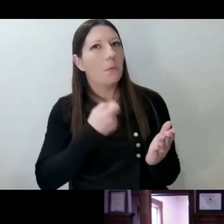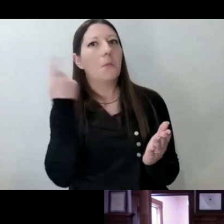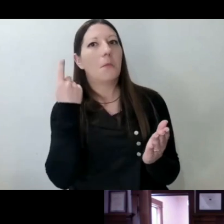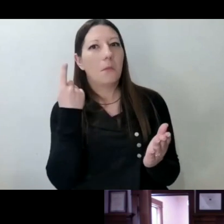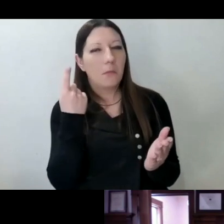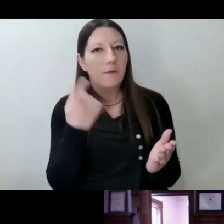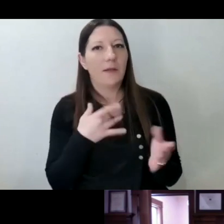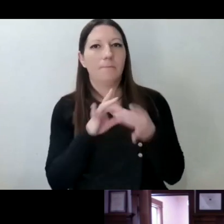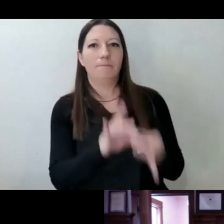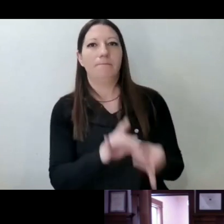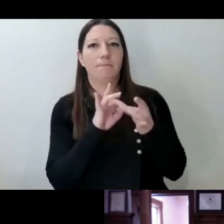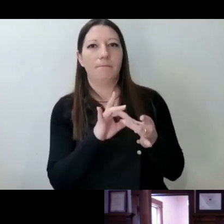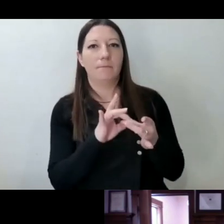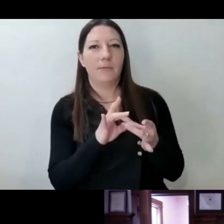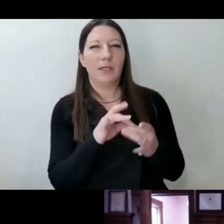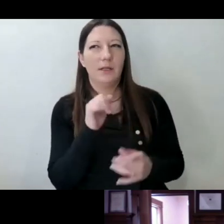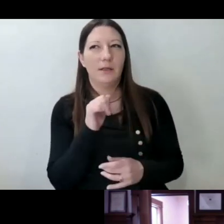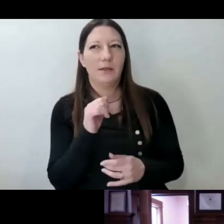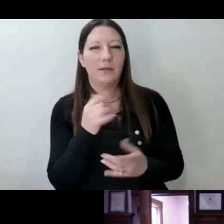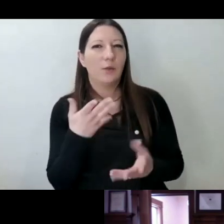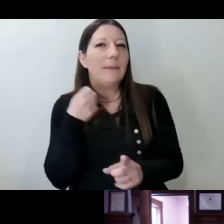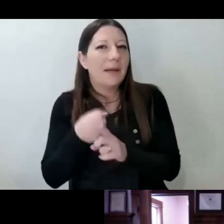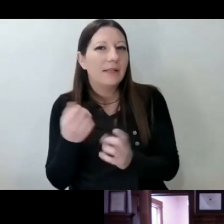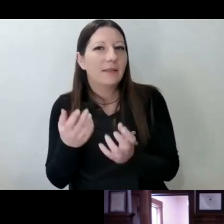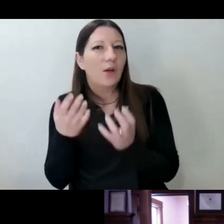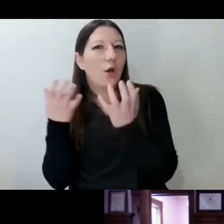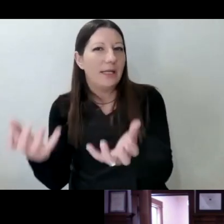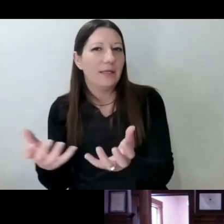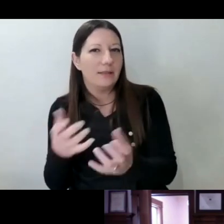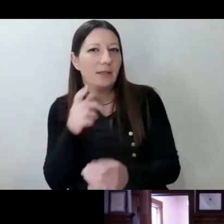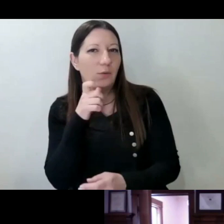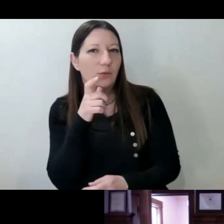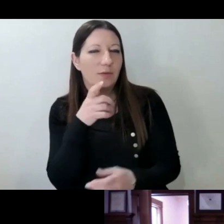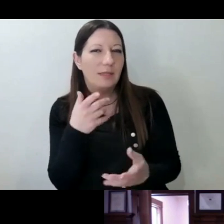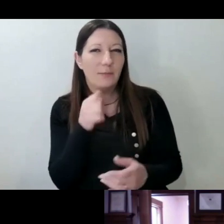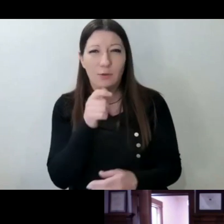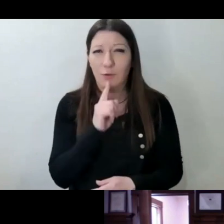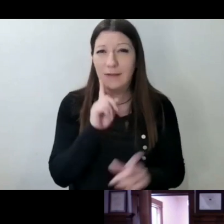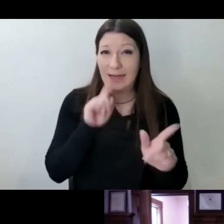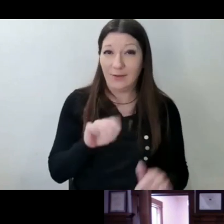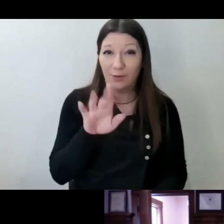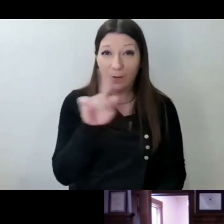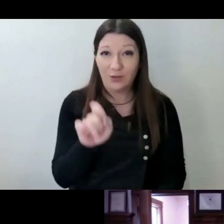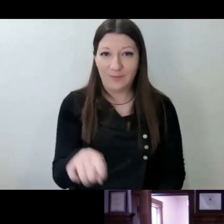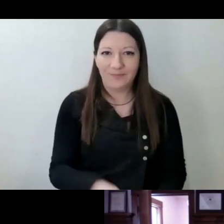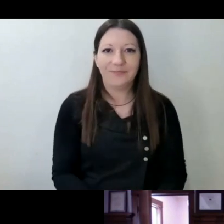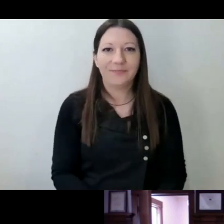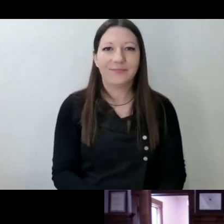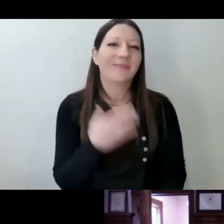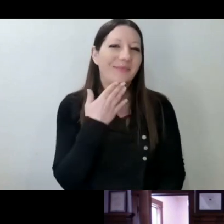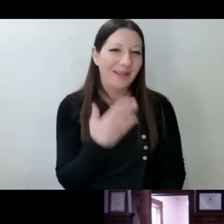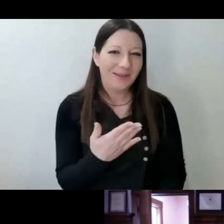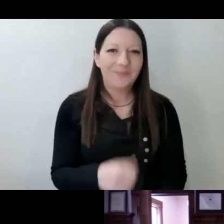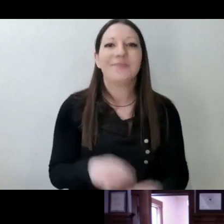that it might impact. I'm not sure if that answers the question, but. Thank you very much. Another